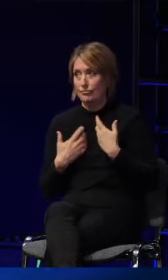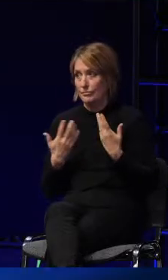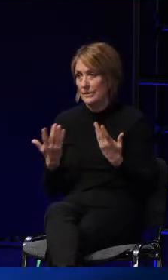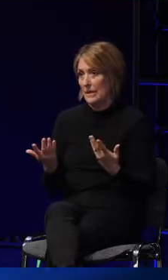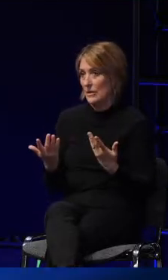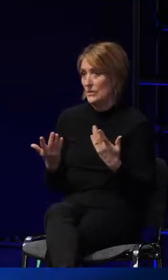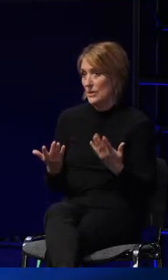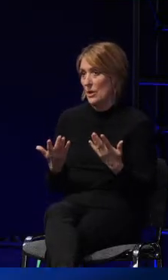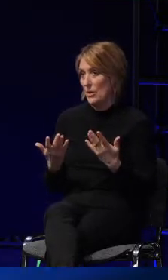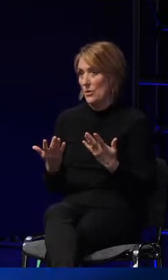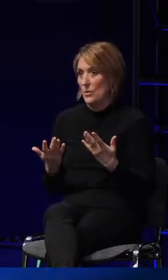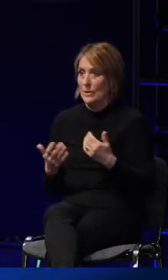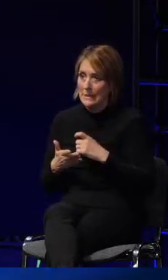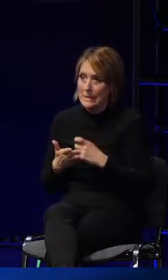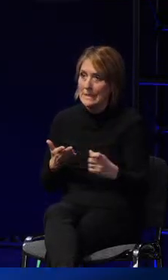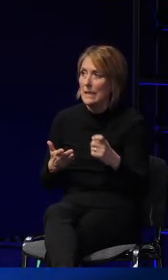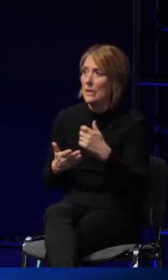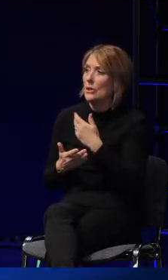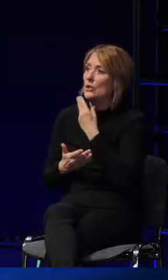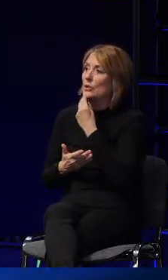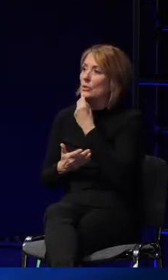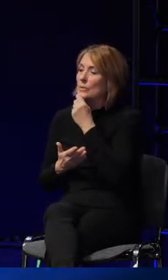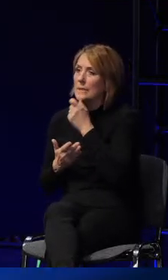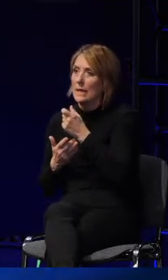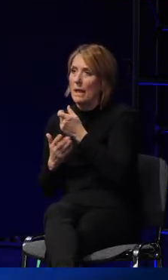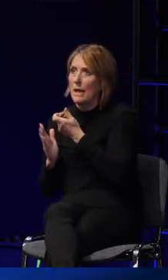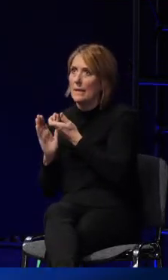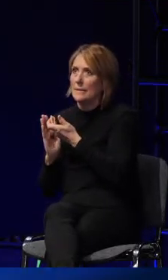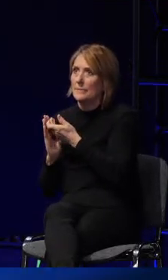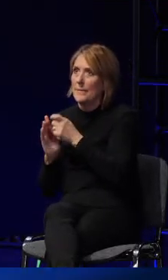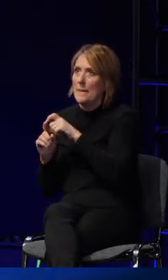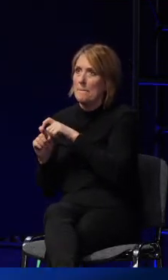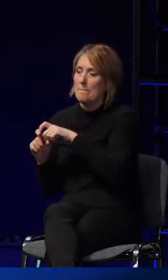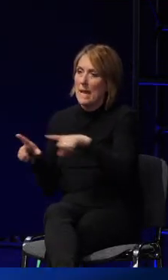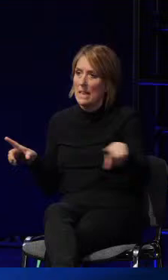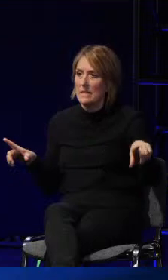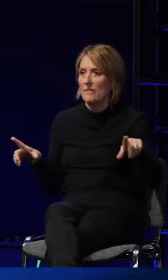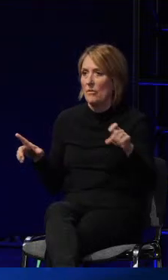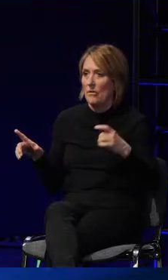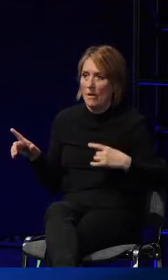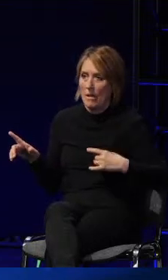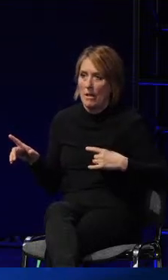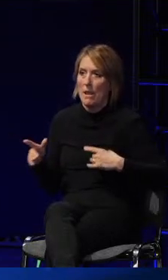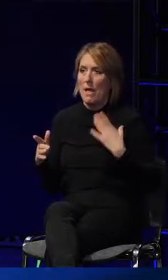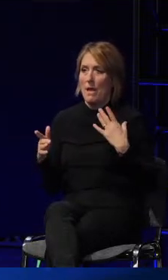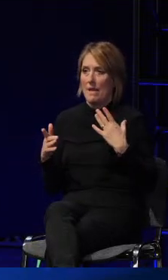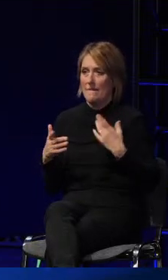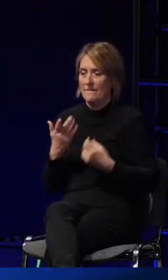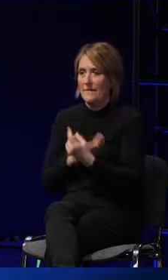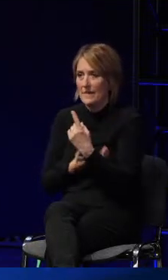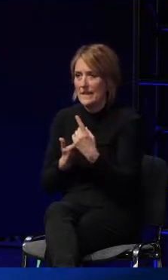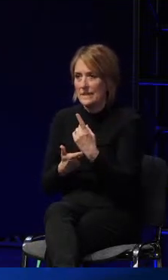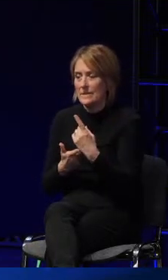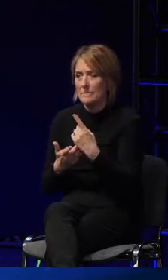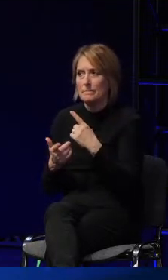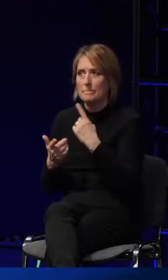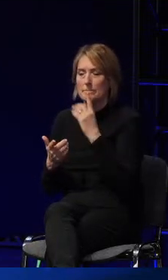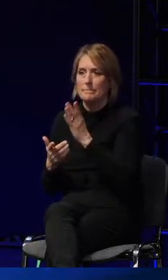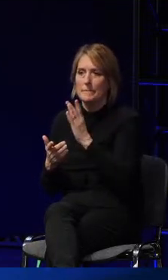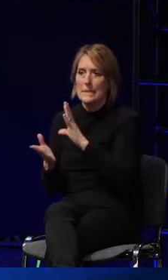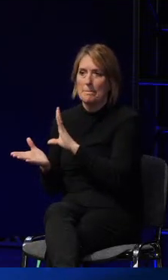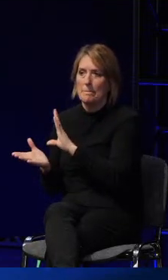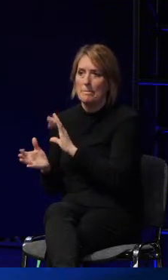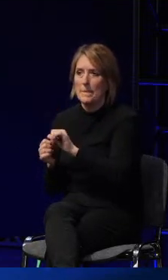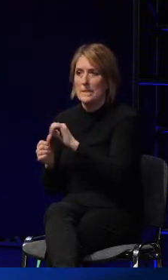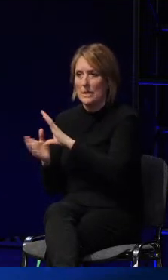is, we're still using panels designed for live events, and we're sort of getting better joined up stuff on there. But in the movie I did